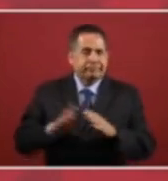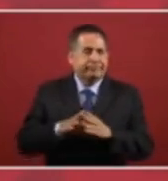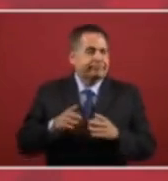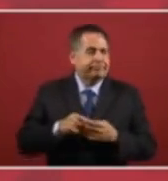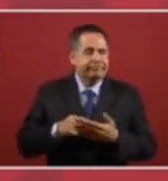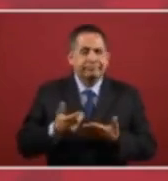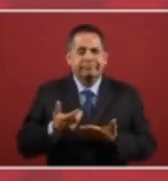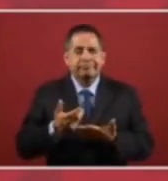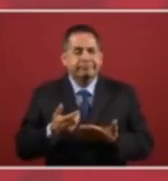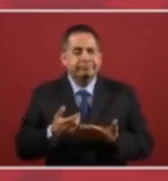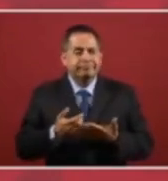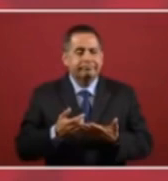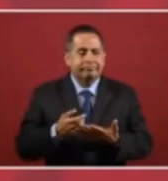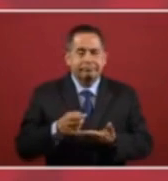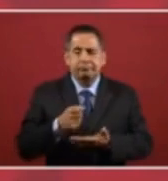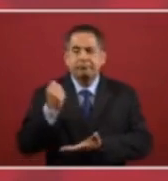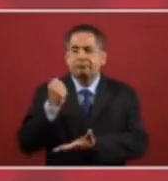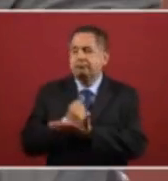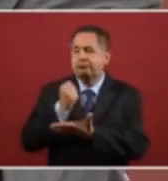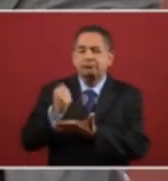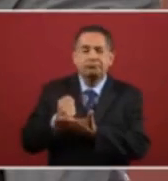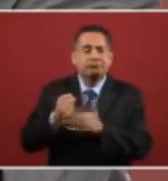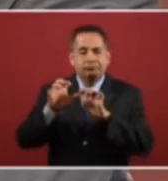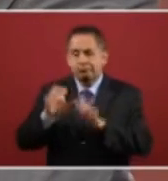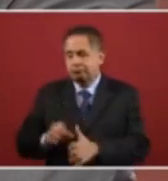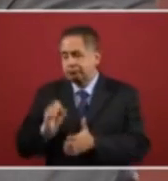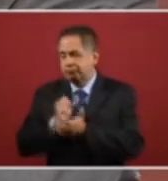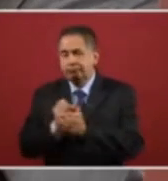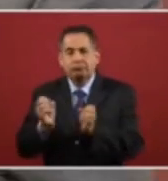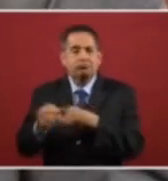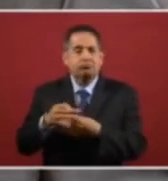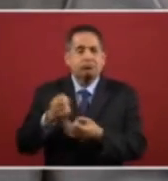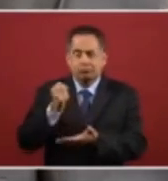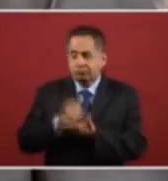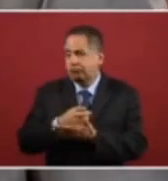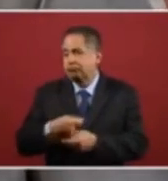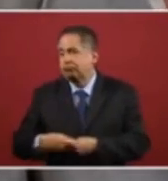they were extending jobs